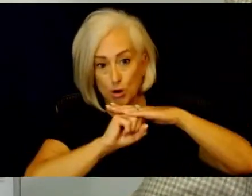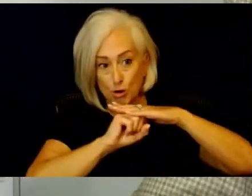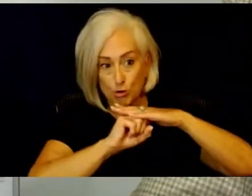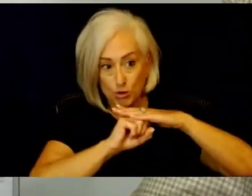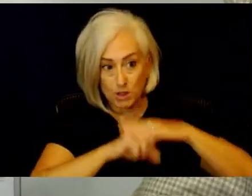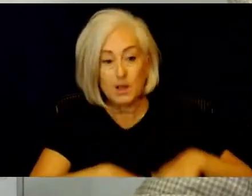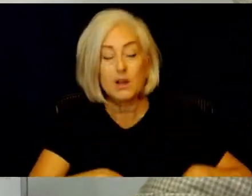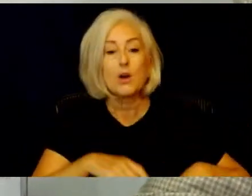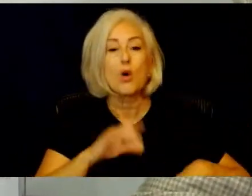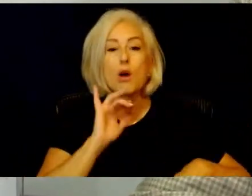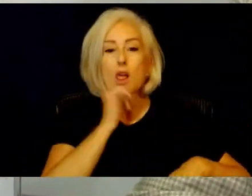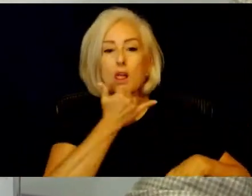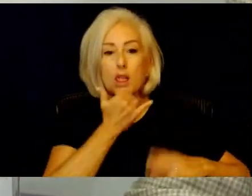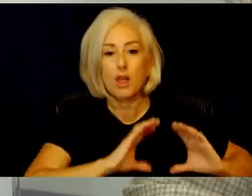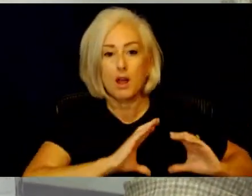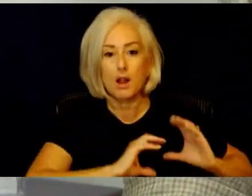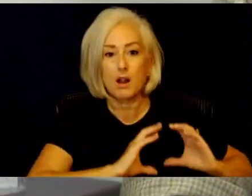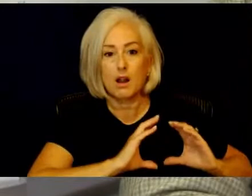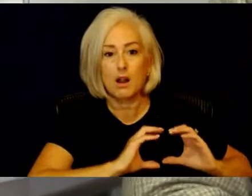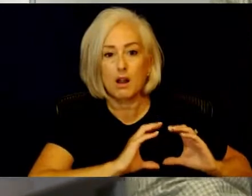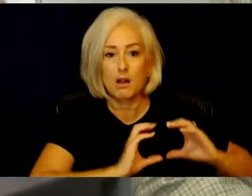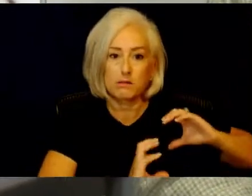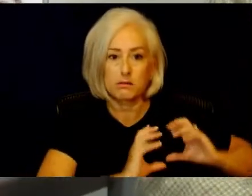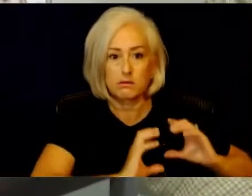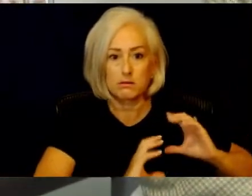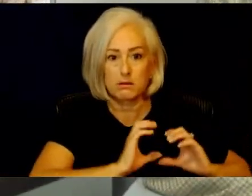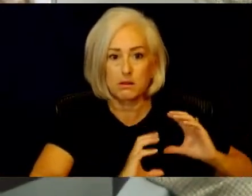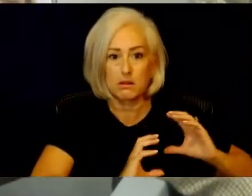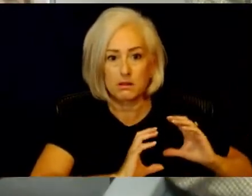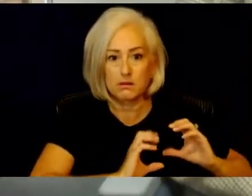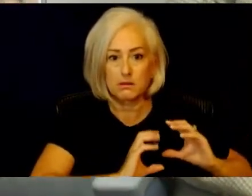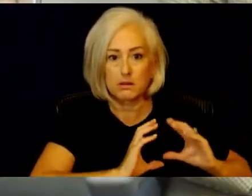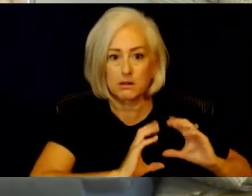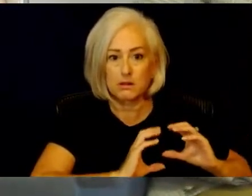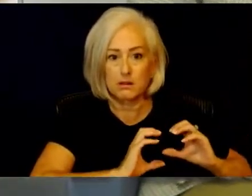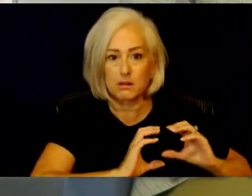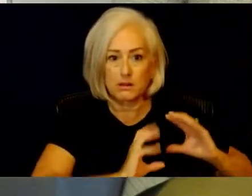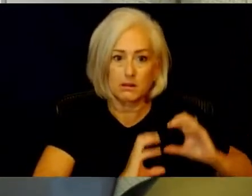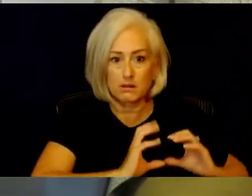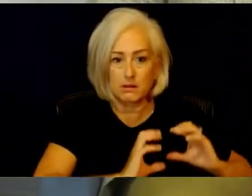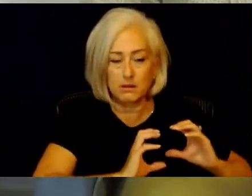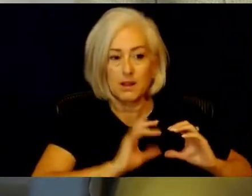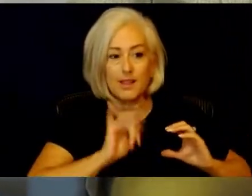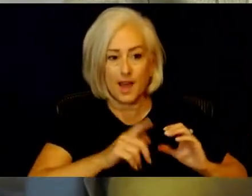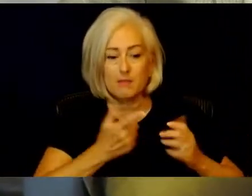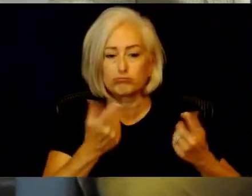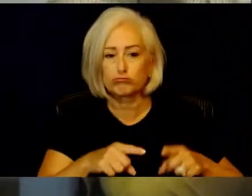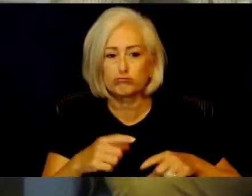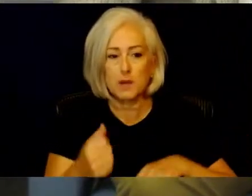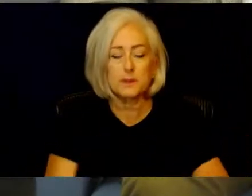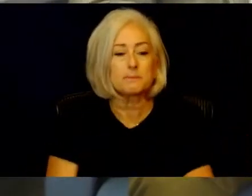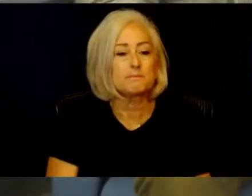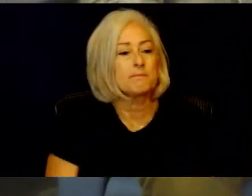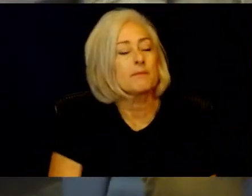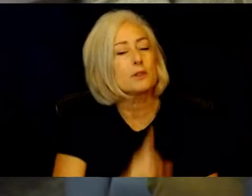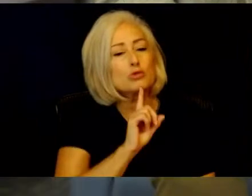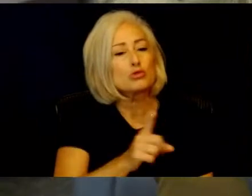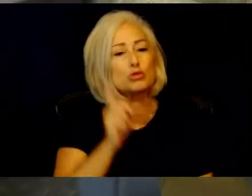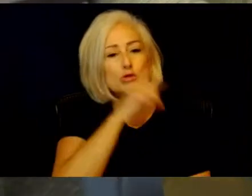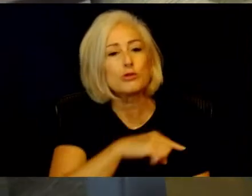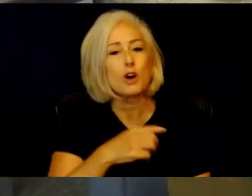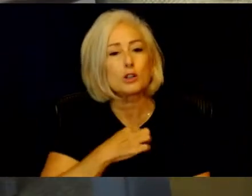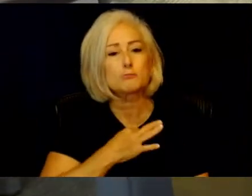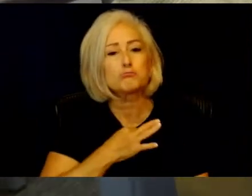like atrial fibrillation. I think all good health leads back to sleep. Yes. I would imagine you say that a lot. Yes. True or false? My spouse